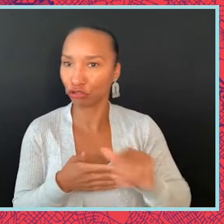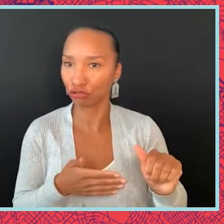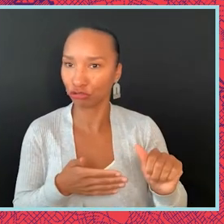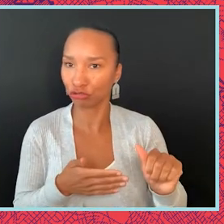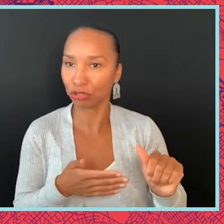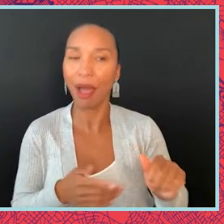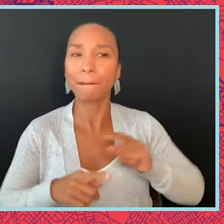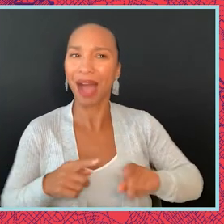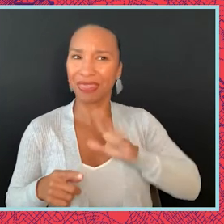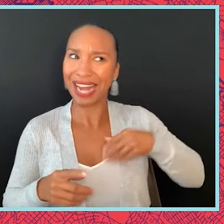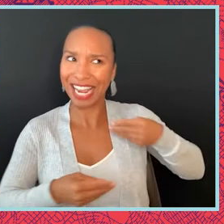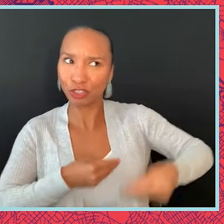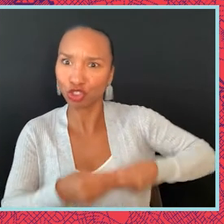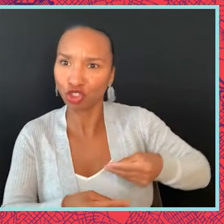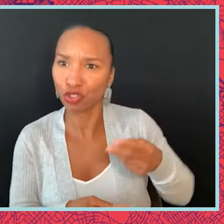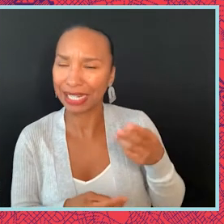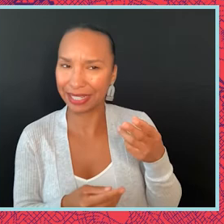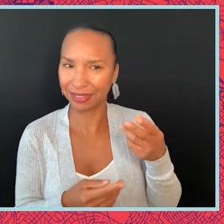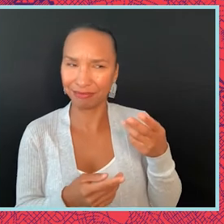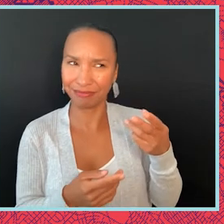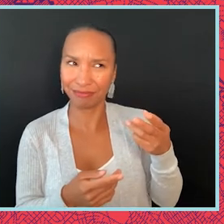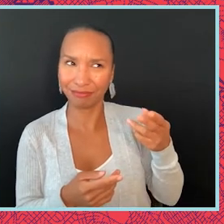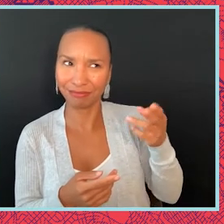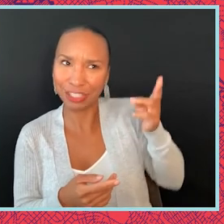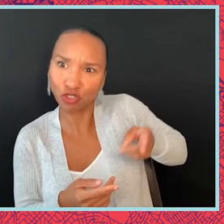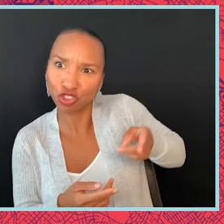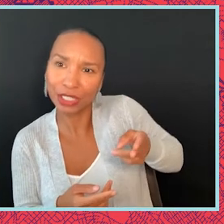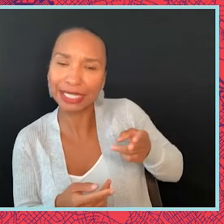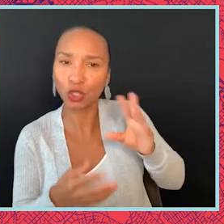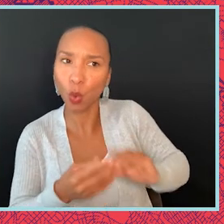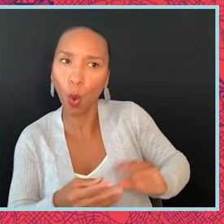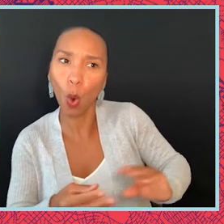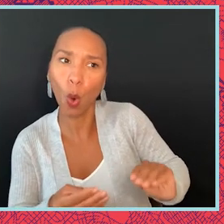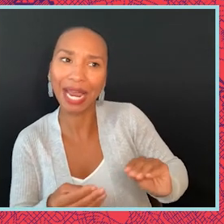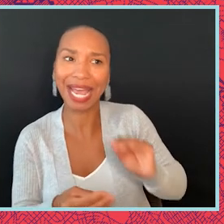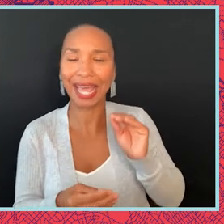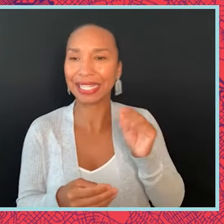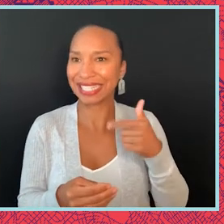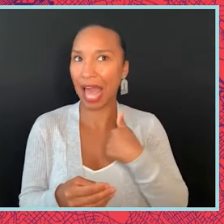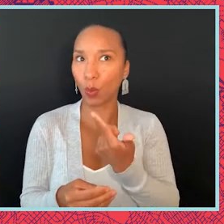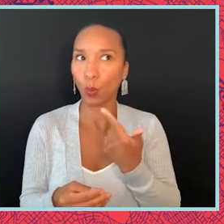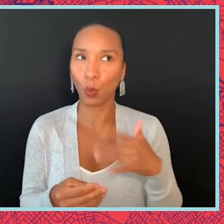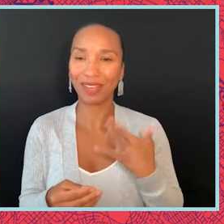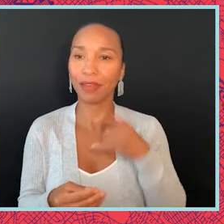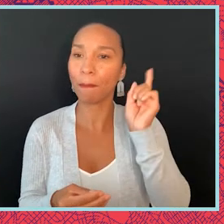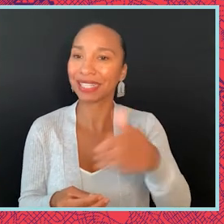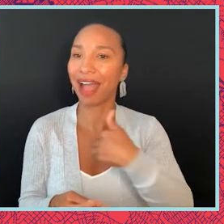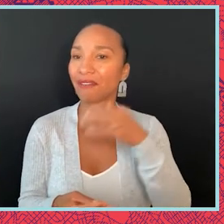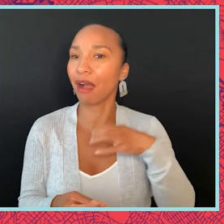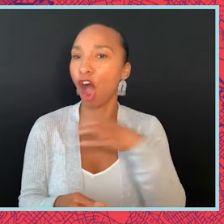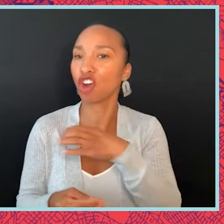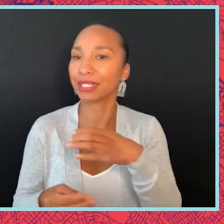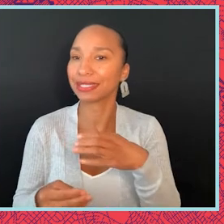revenue. But the story has been passed down to us is we have to have a Congress that's outside